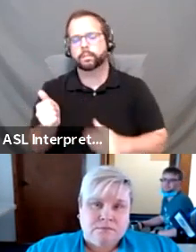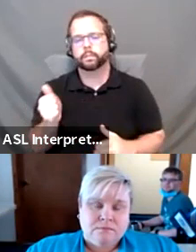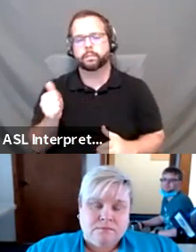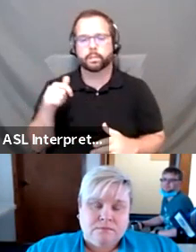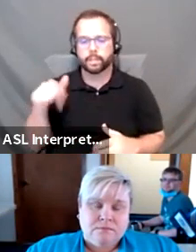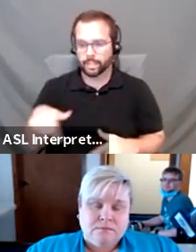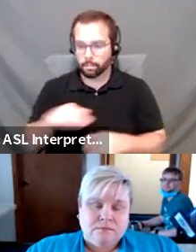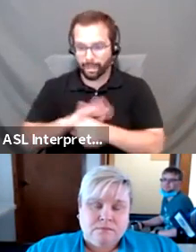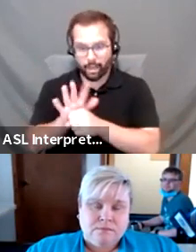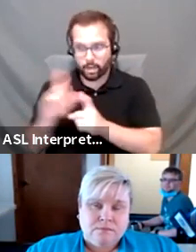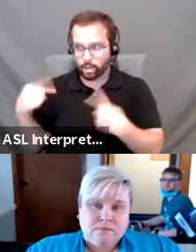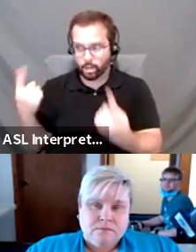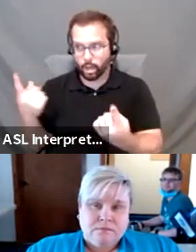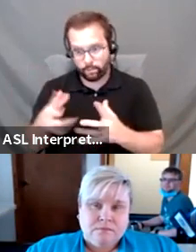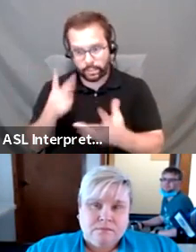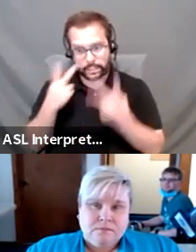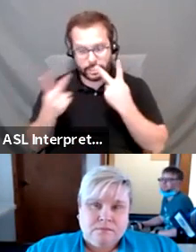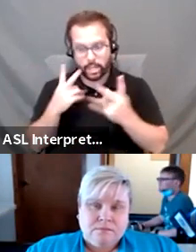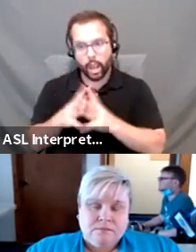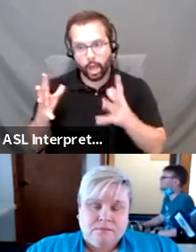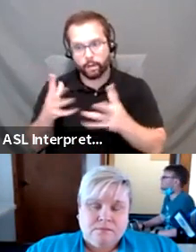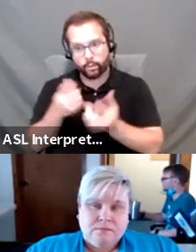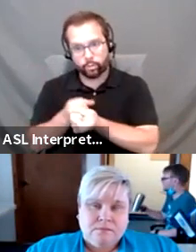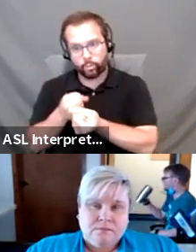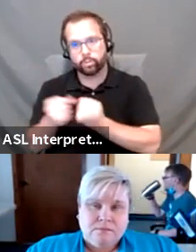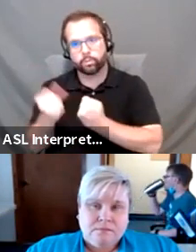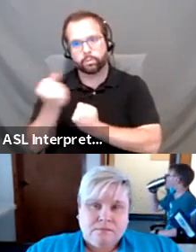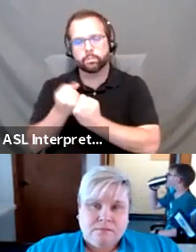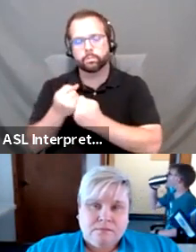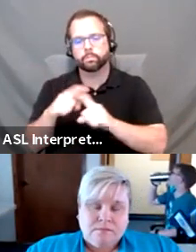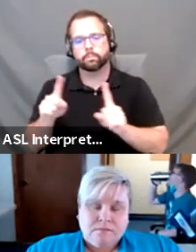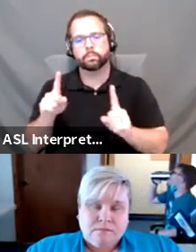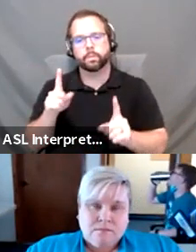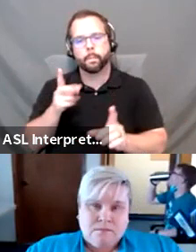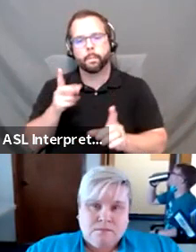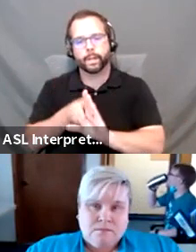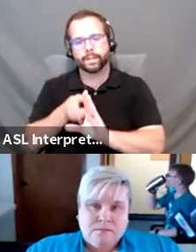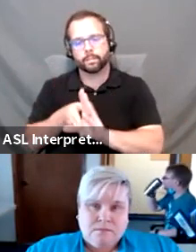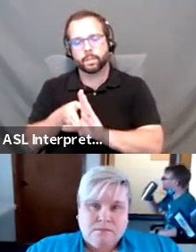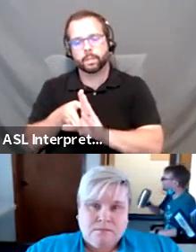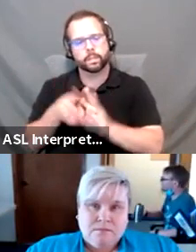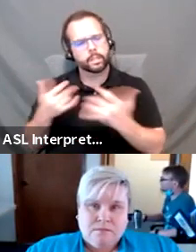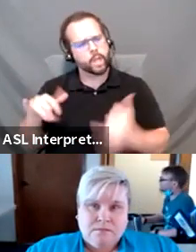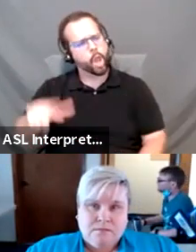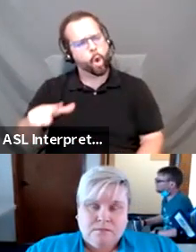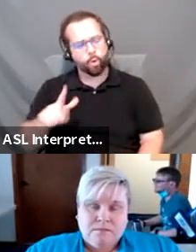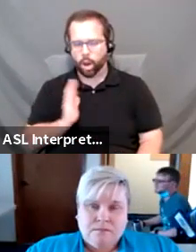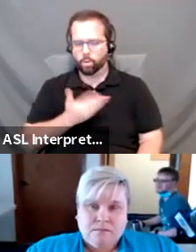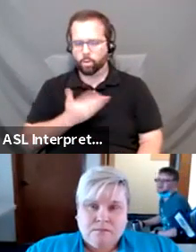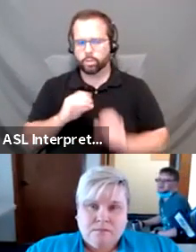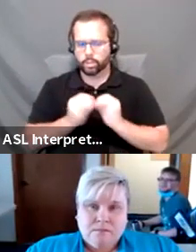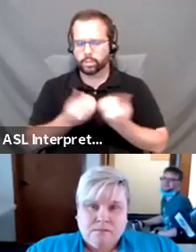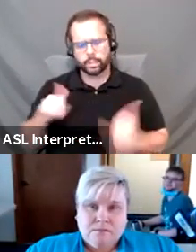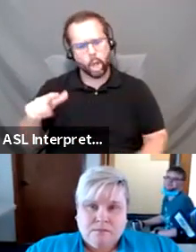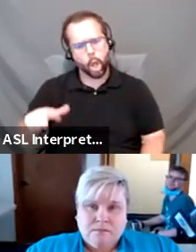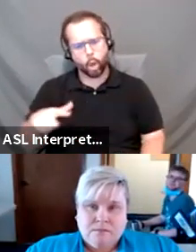content, and the people that have come have really appreciated it. But the level of participation isn't what we were hoping it would be. And I don't